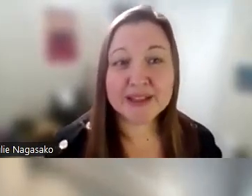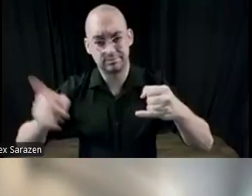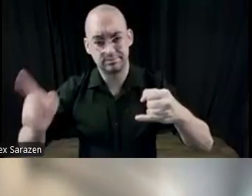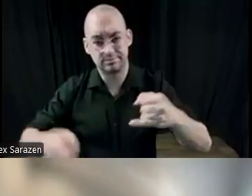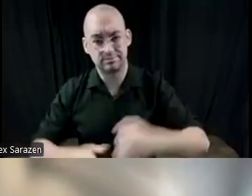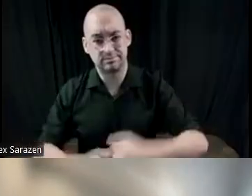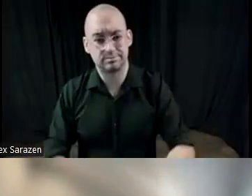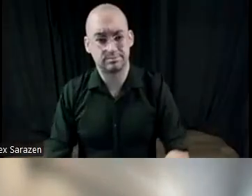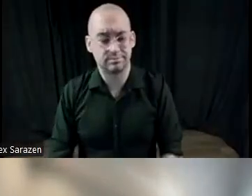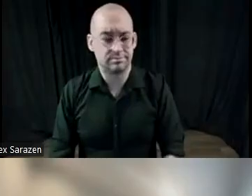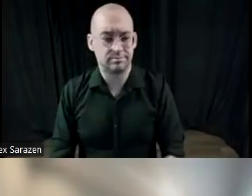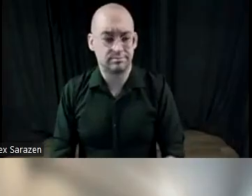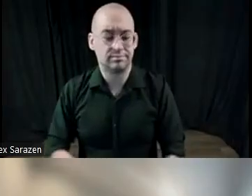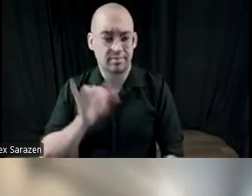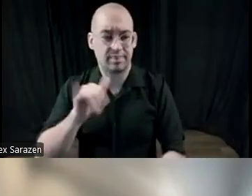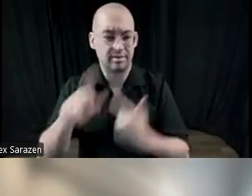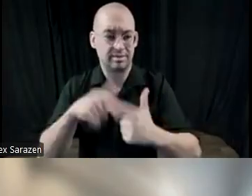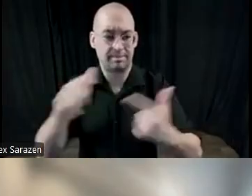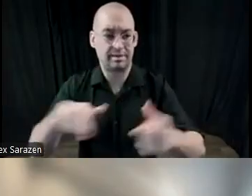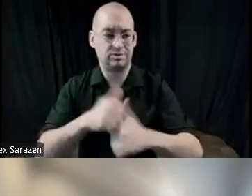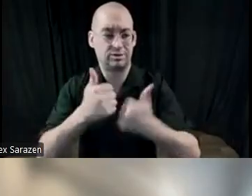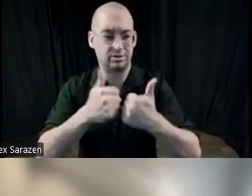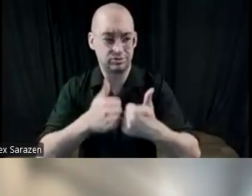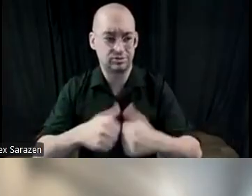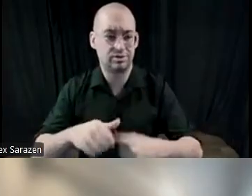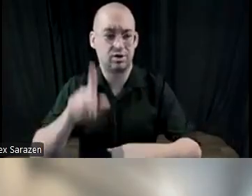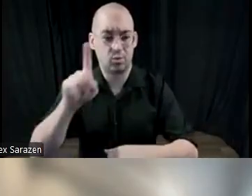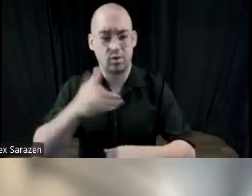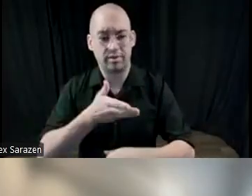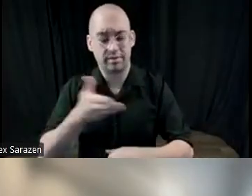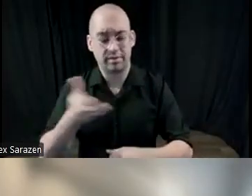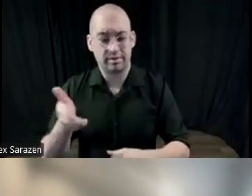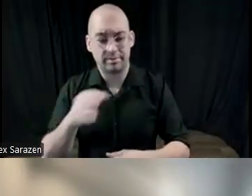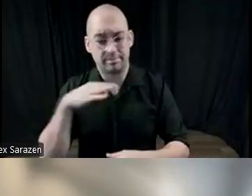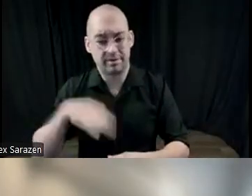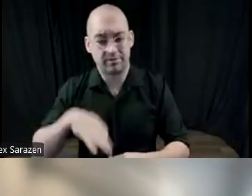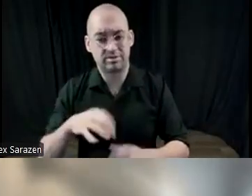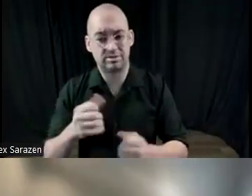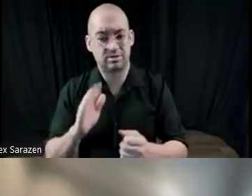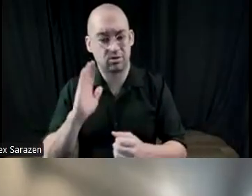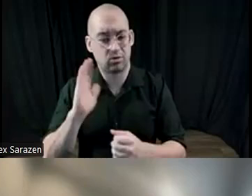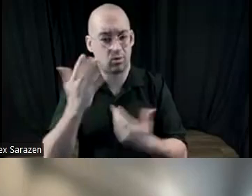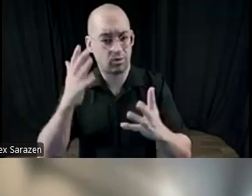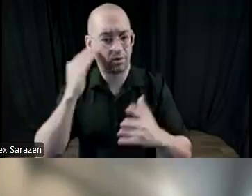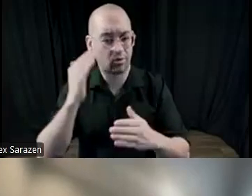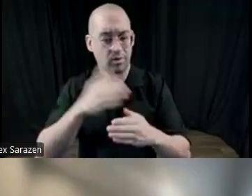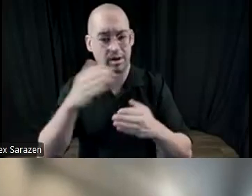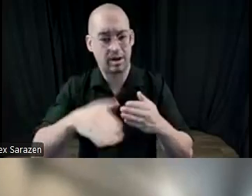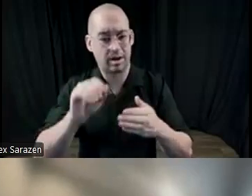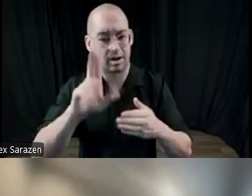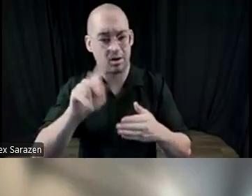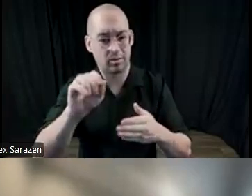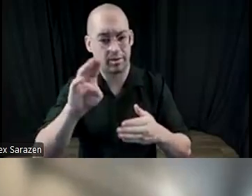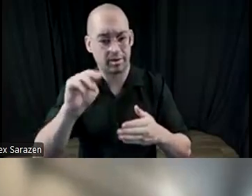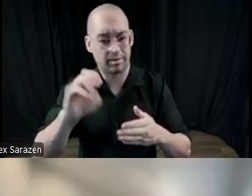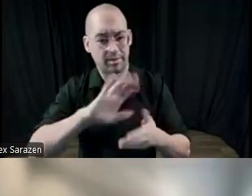Yeah, that is the biggest challenge. And I mean, one of the benefits is we also know that many of the outcomes midstream and downstream that we're trying to